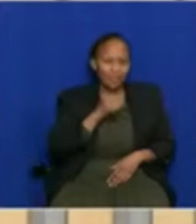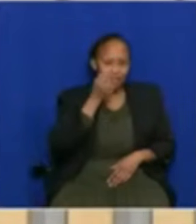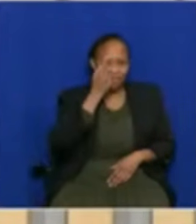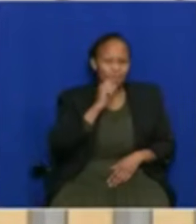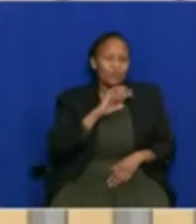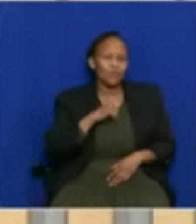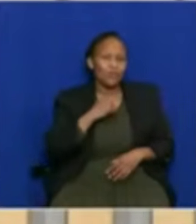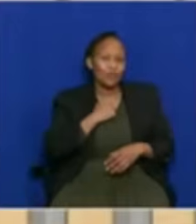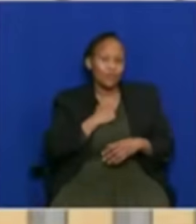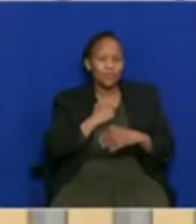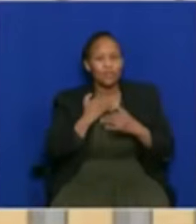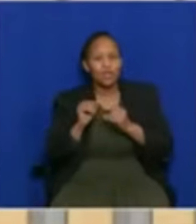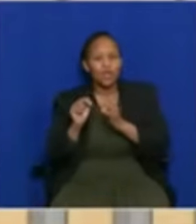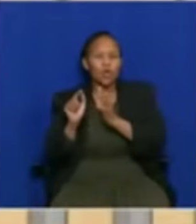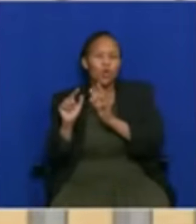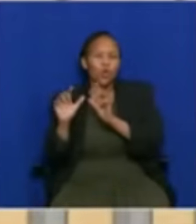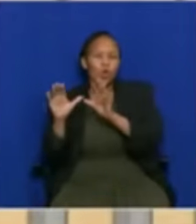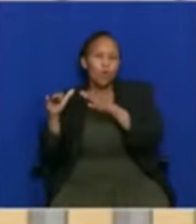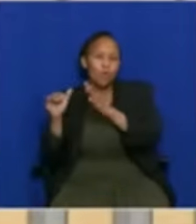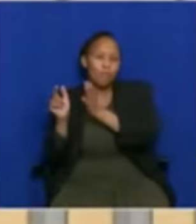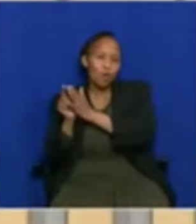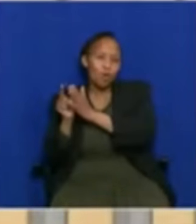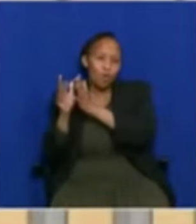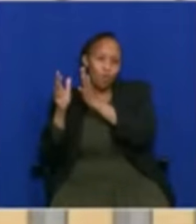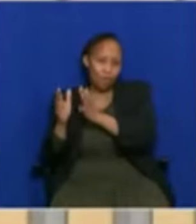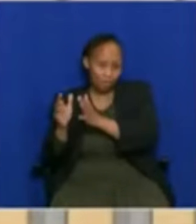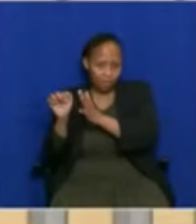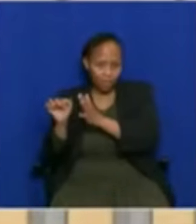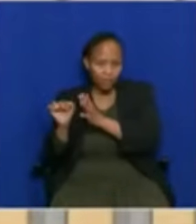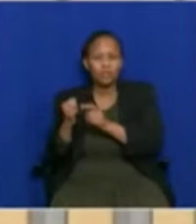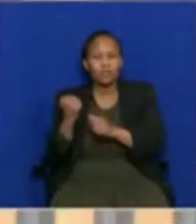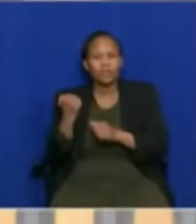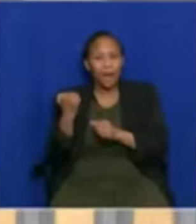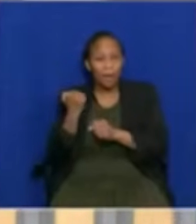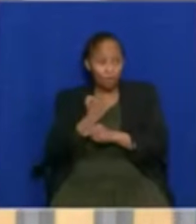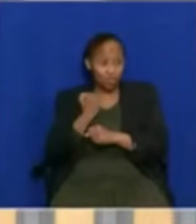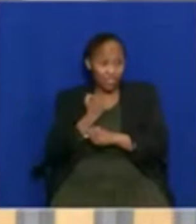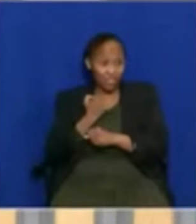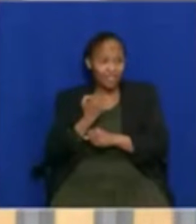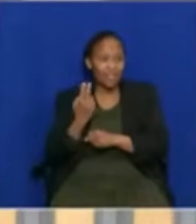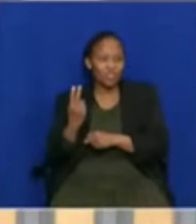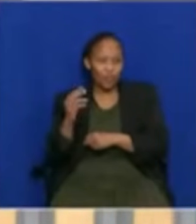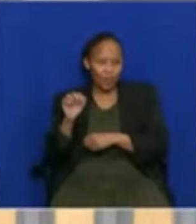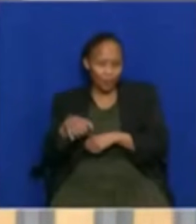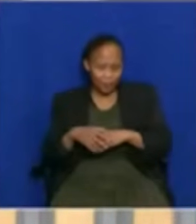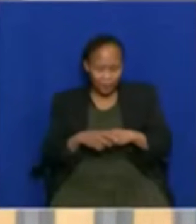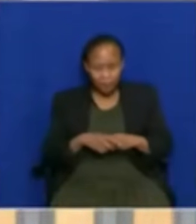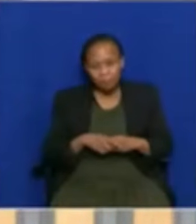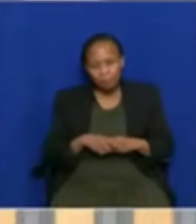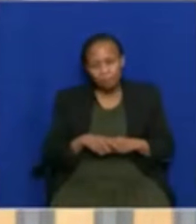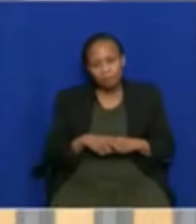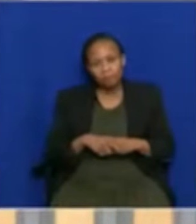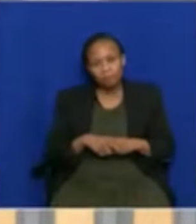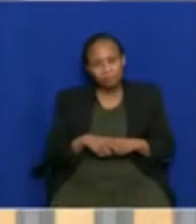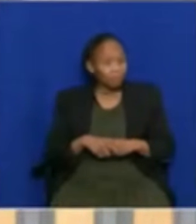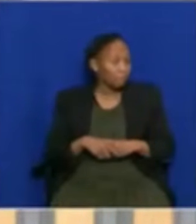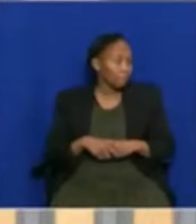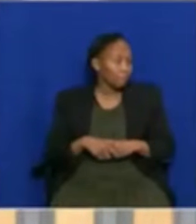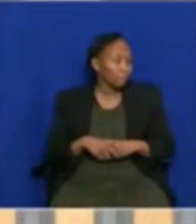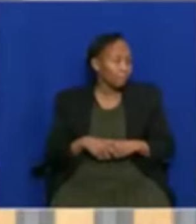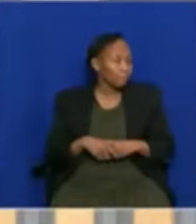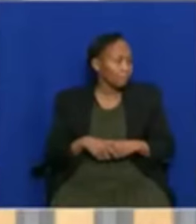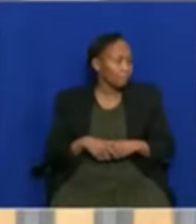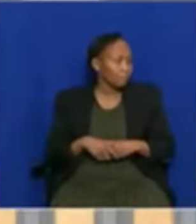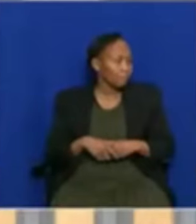same with the apology too as well. Thank you. Apologies. Thank you. Something I've said